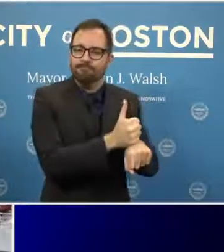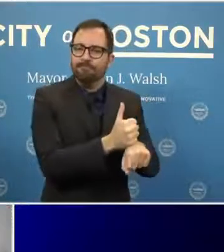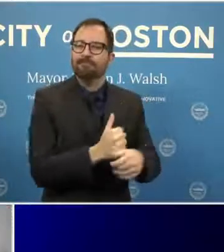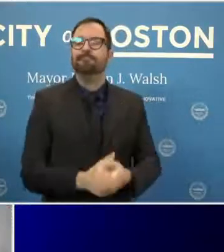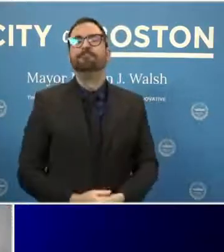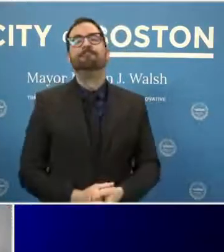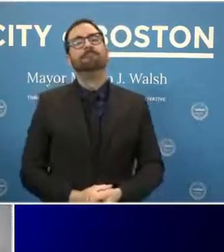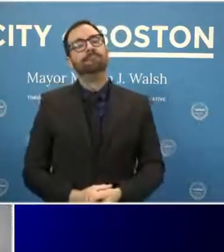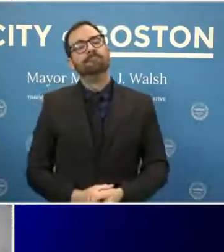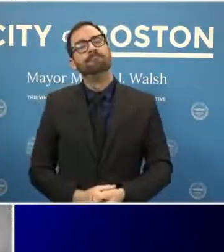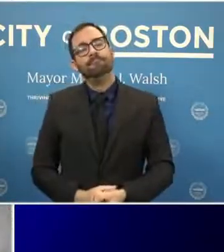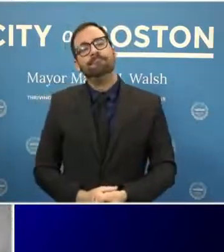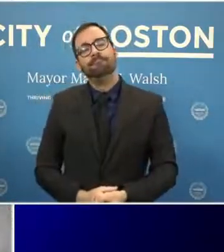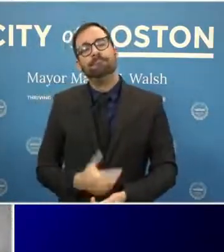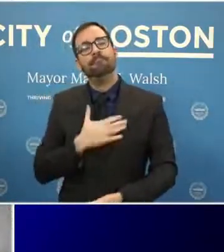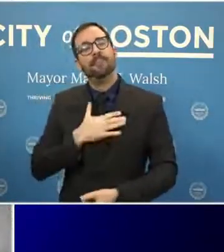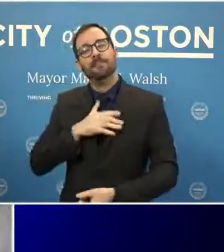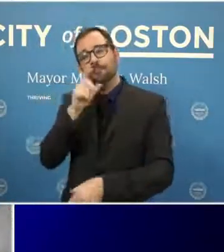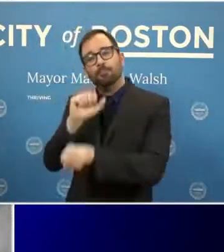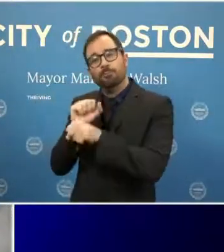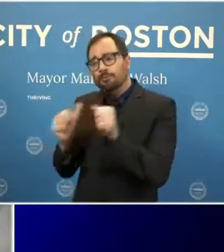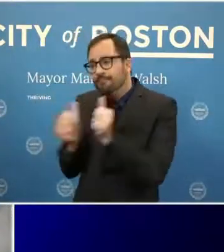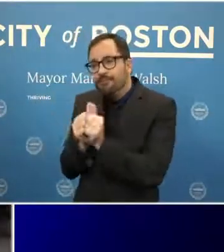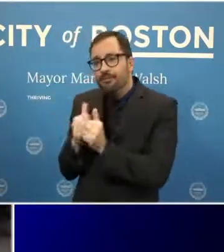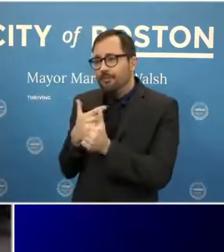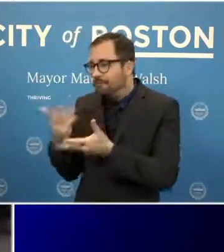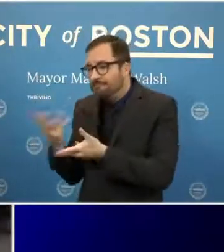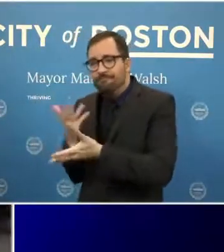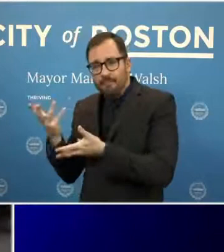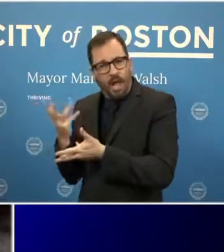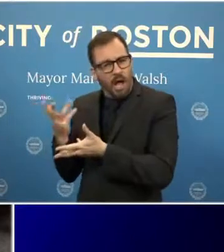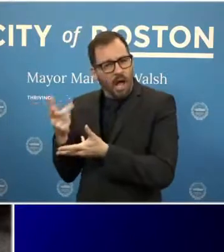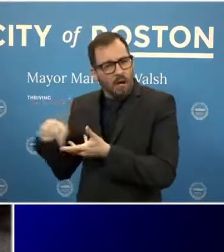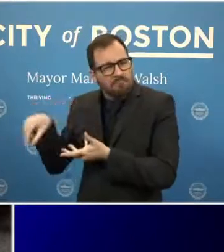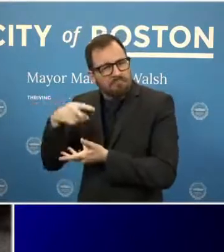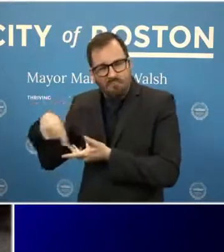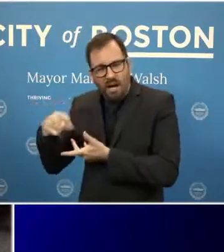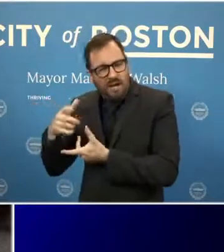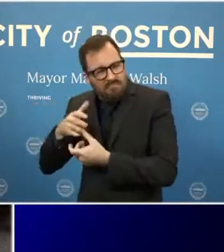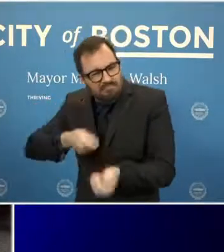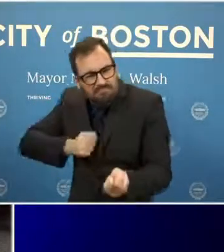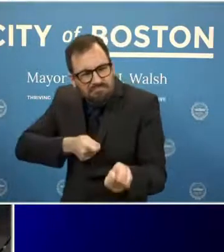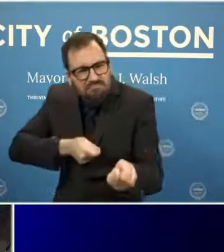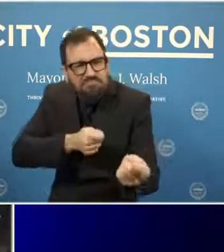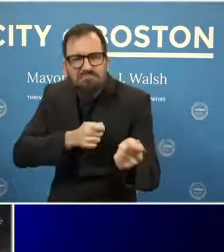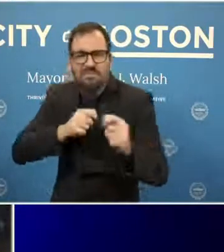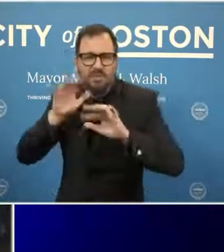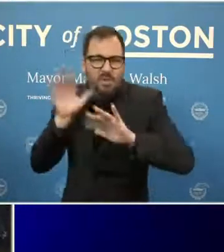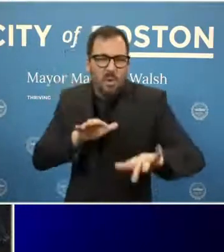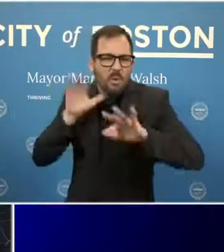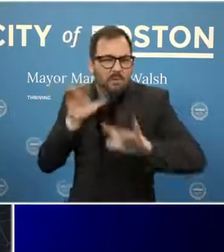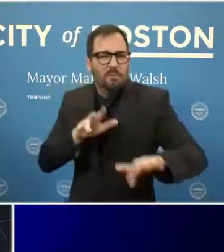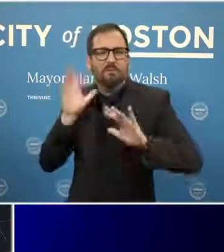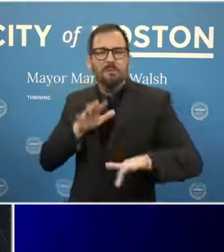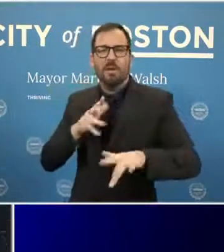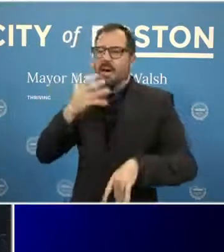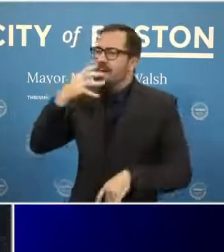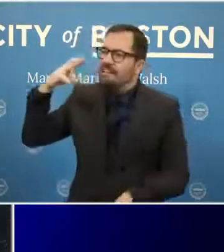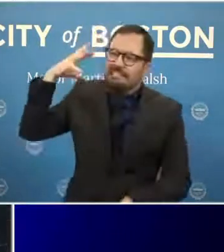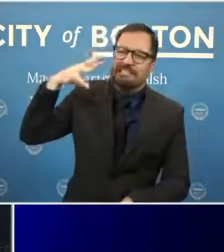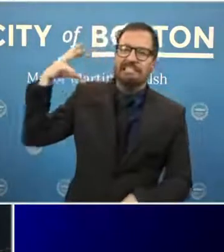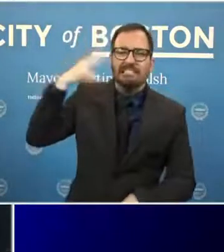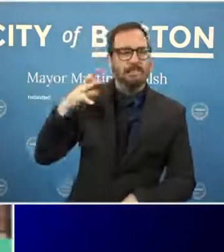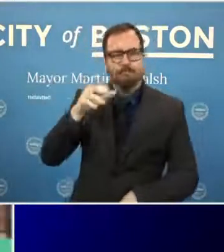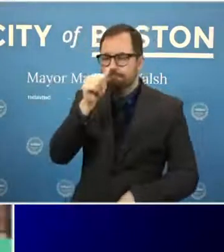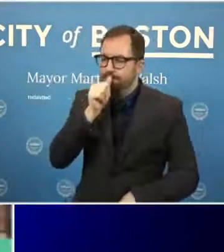heat, but we show up every day to make sure that patients and residents have access to testing. When we